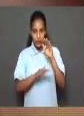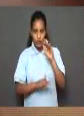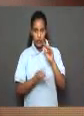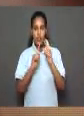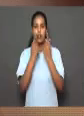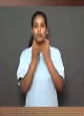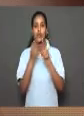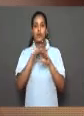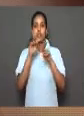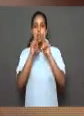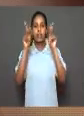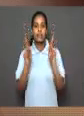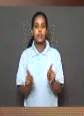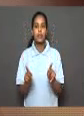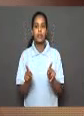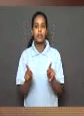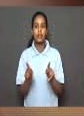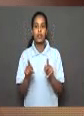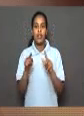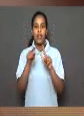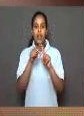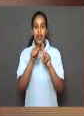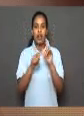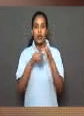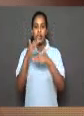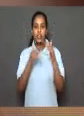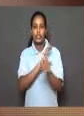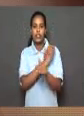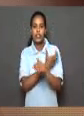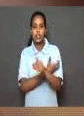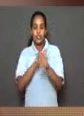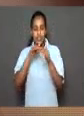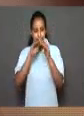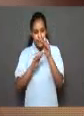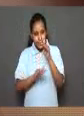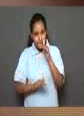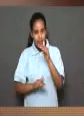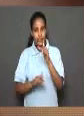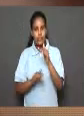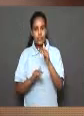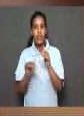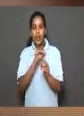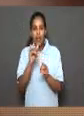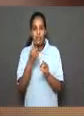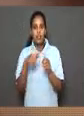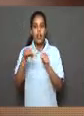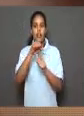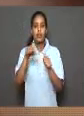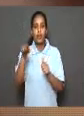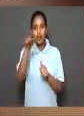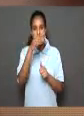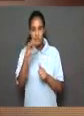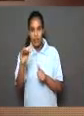group on the periodic table, ionization energy decreases as the